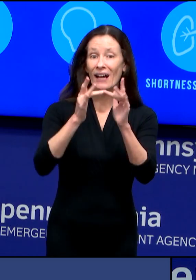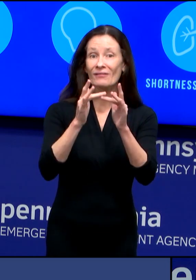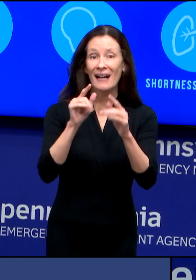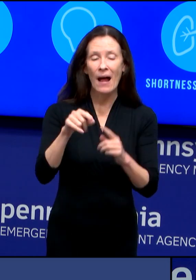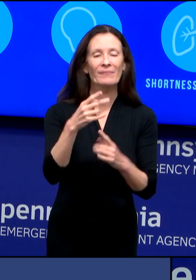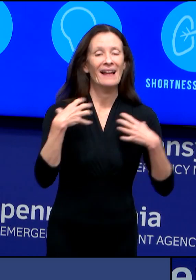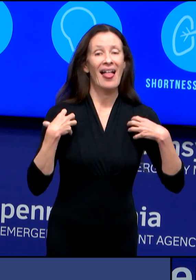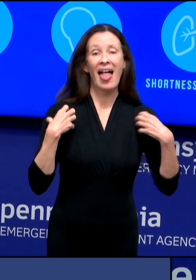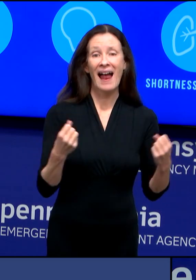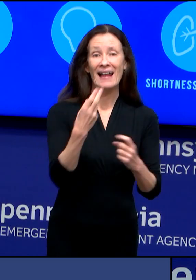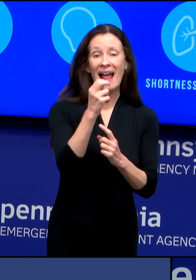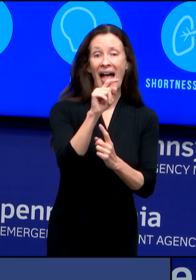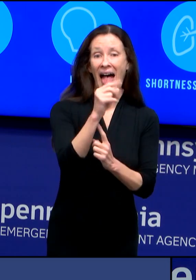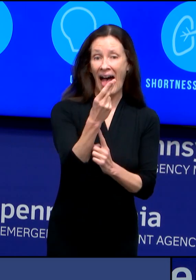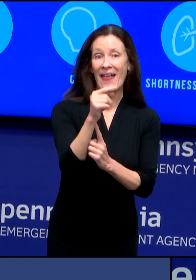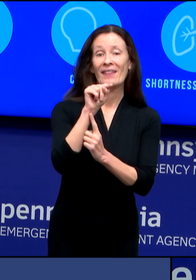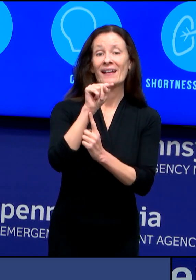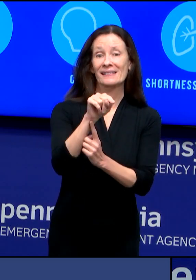health.pa.gov.